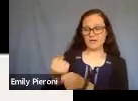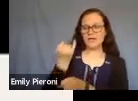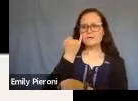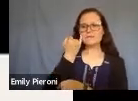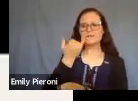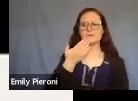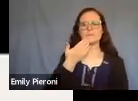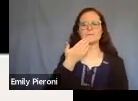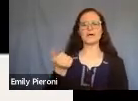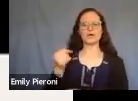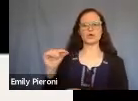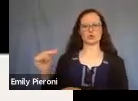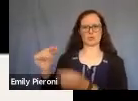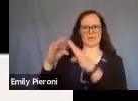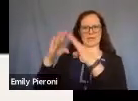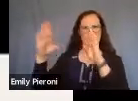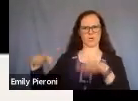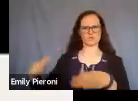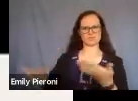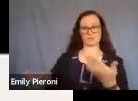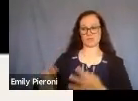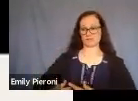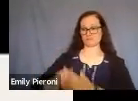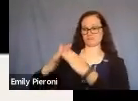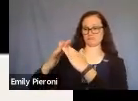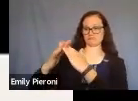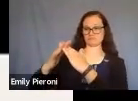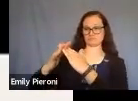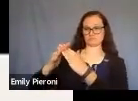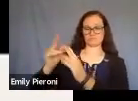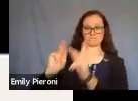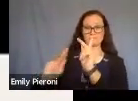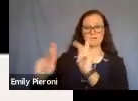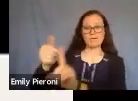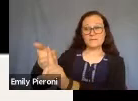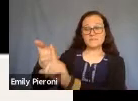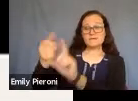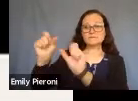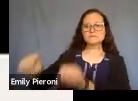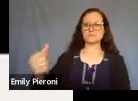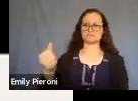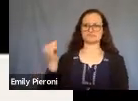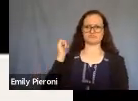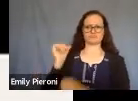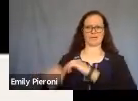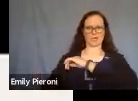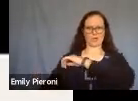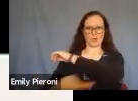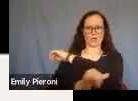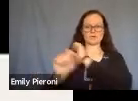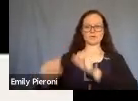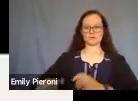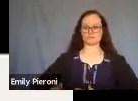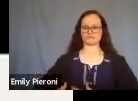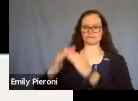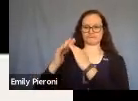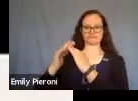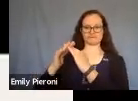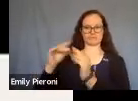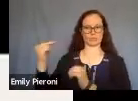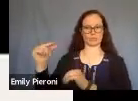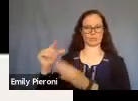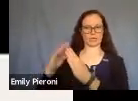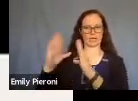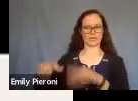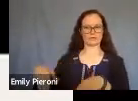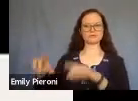greenhouses, and if people could do that in their backyards so that they could become more self-sufficient in growing their